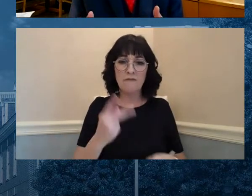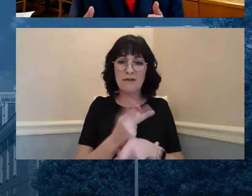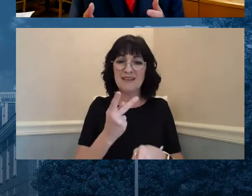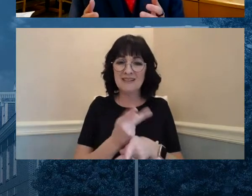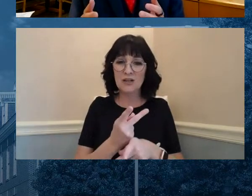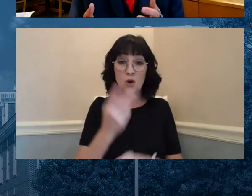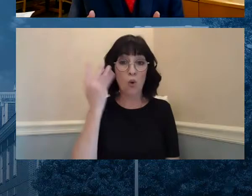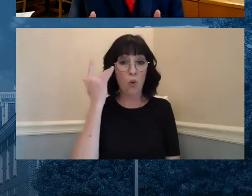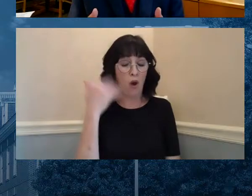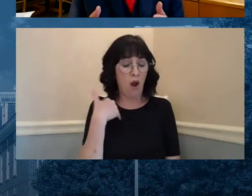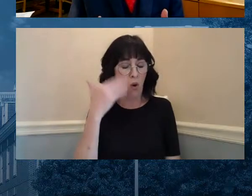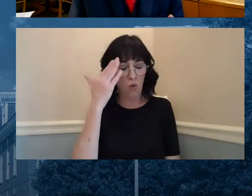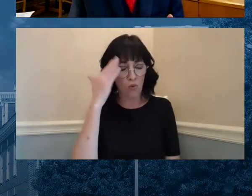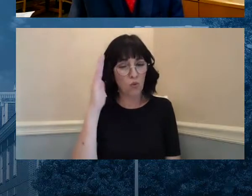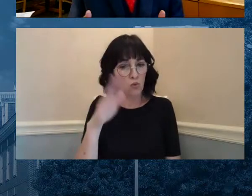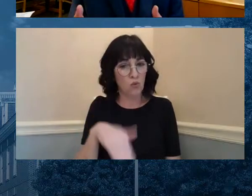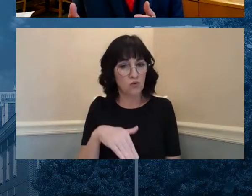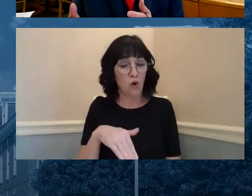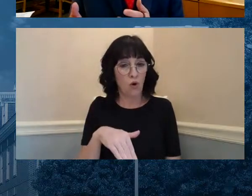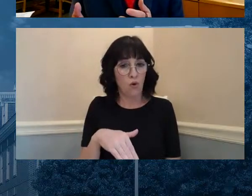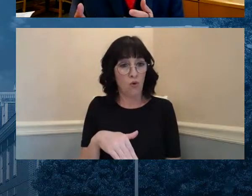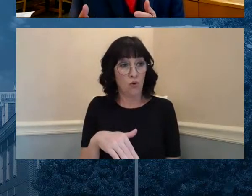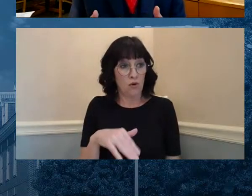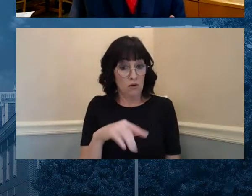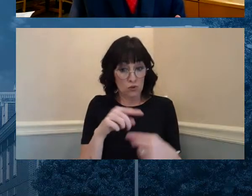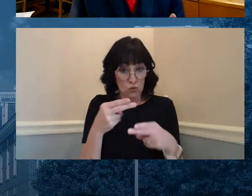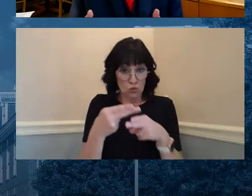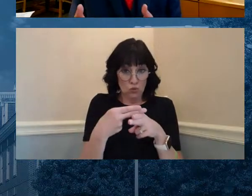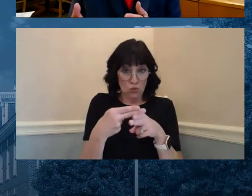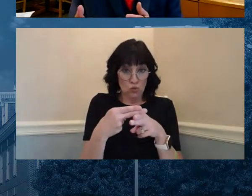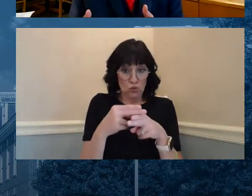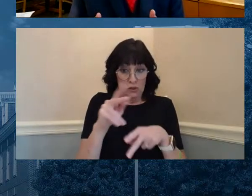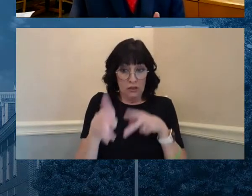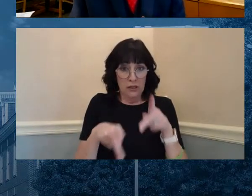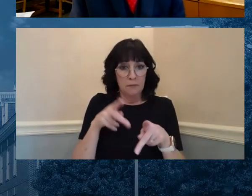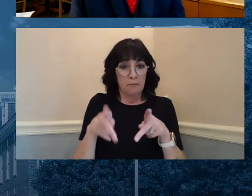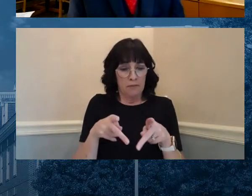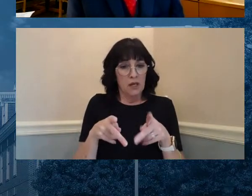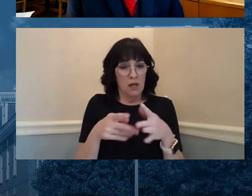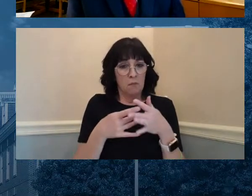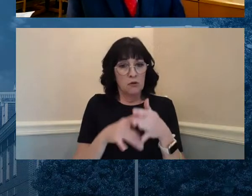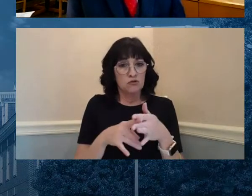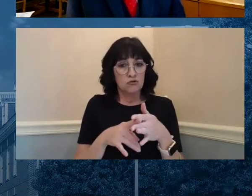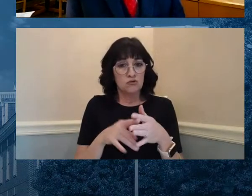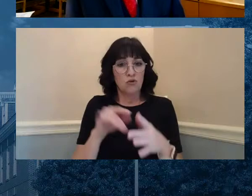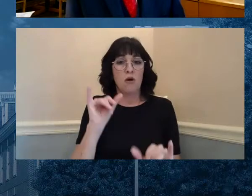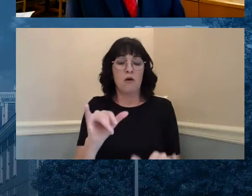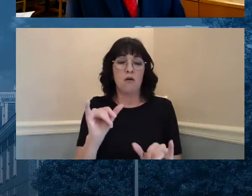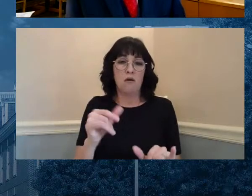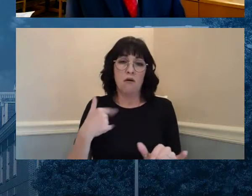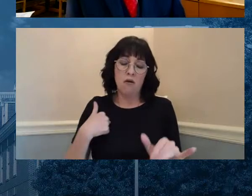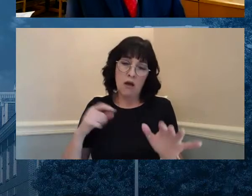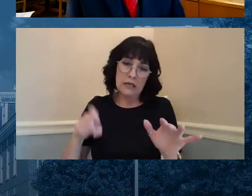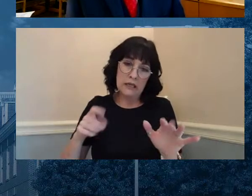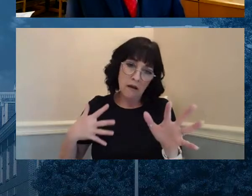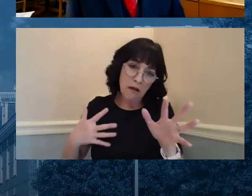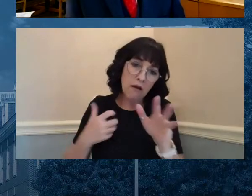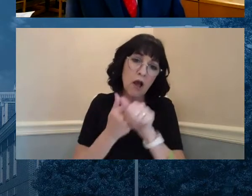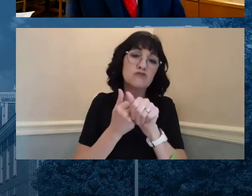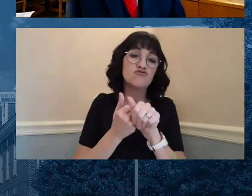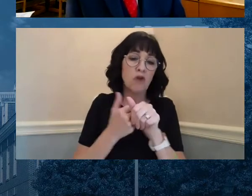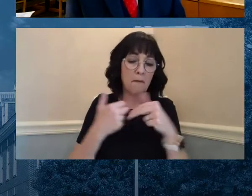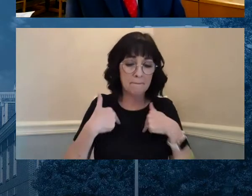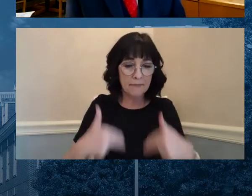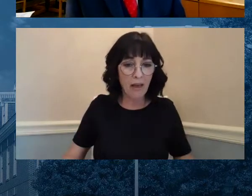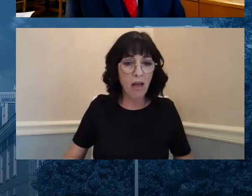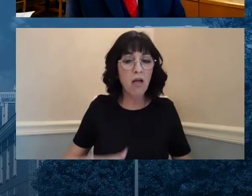we're more able to walk around and go to facilities and do all the things that we want to do. Next slide,